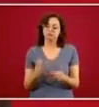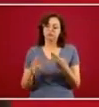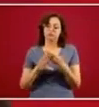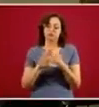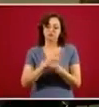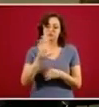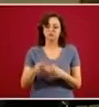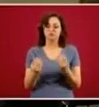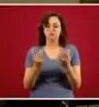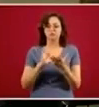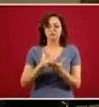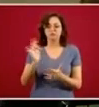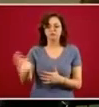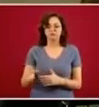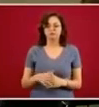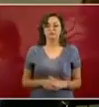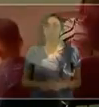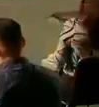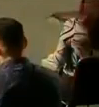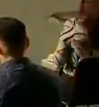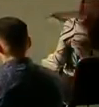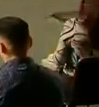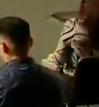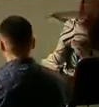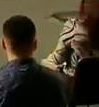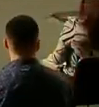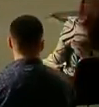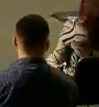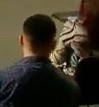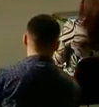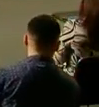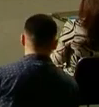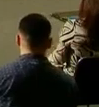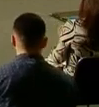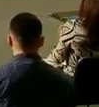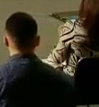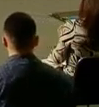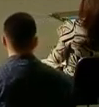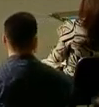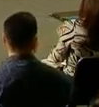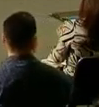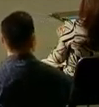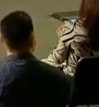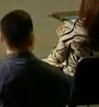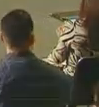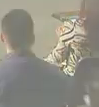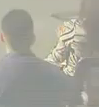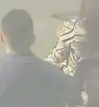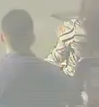avoid the highest number of deaths we can. Thank you very much.